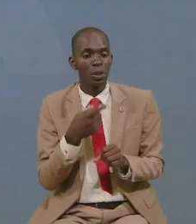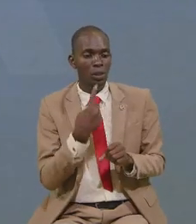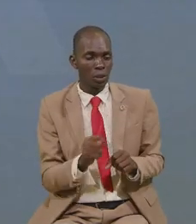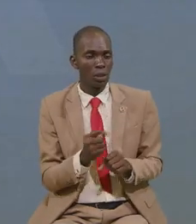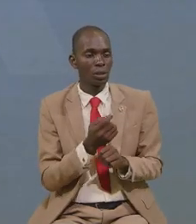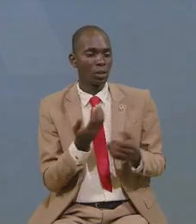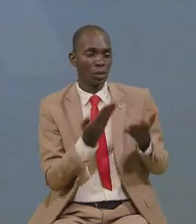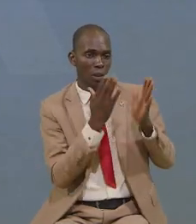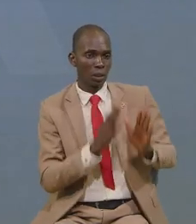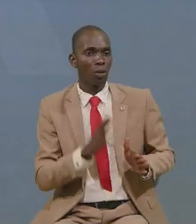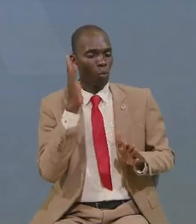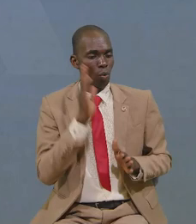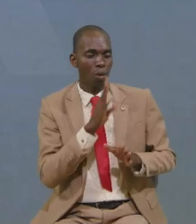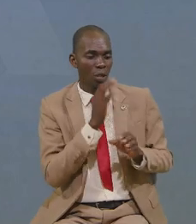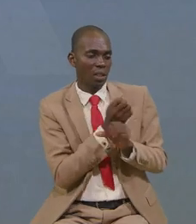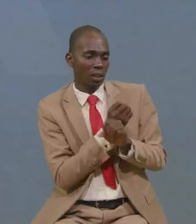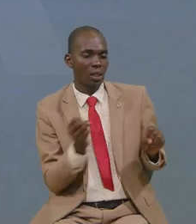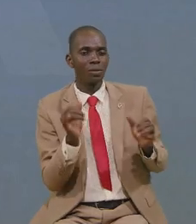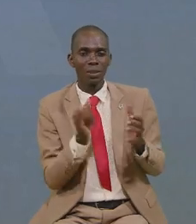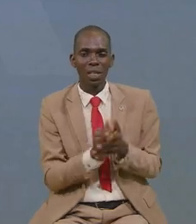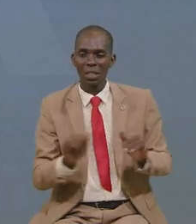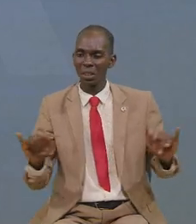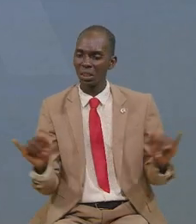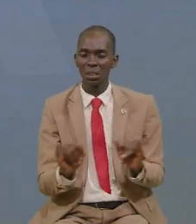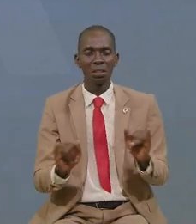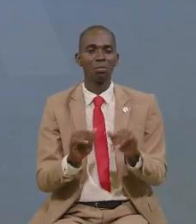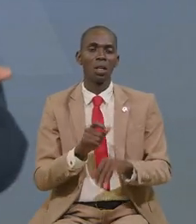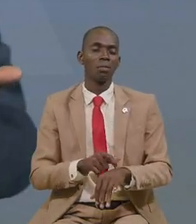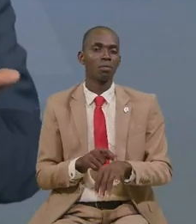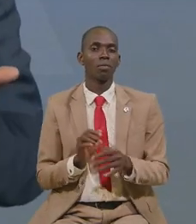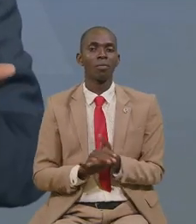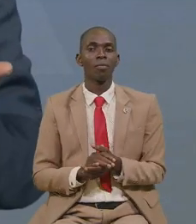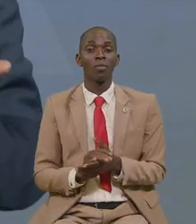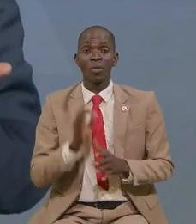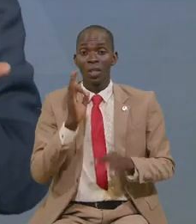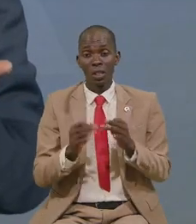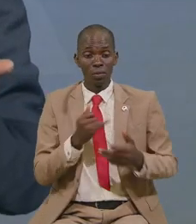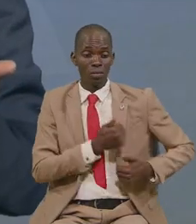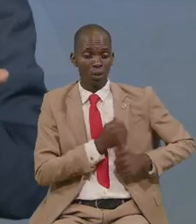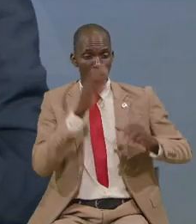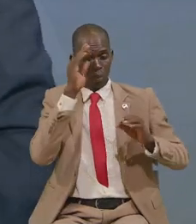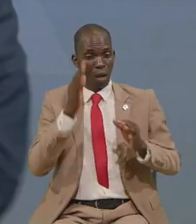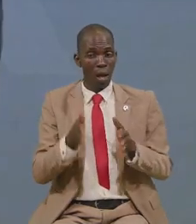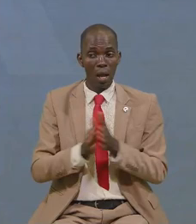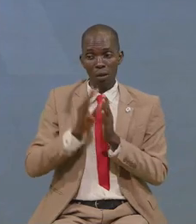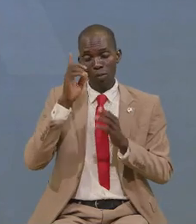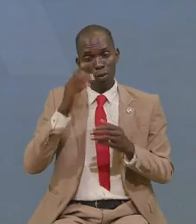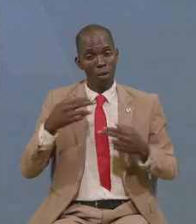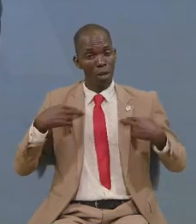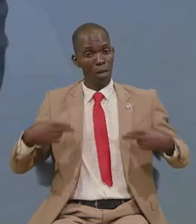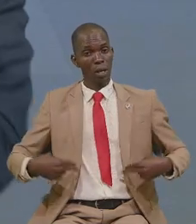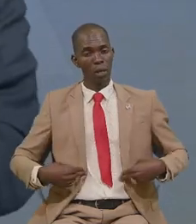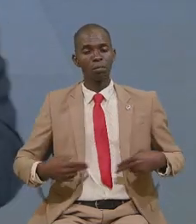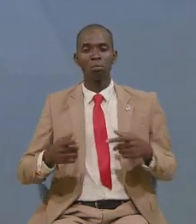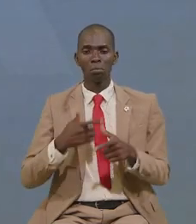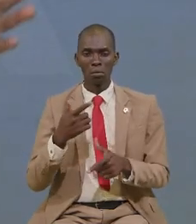saved that same self hour. If he had asked for health, the servant will